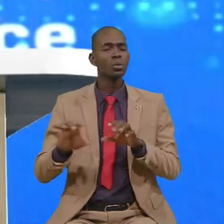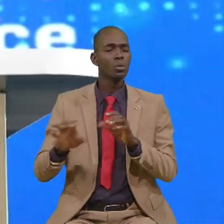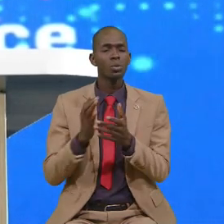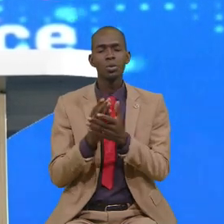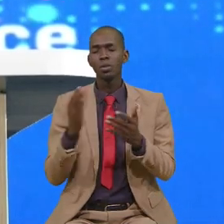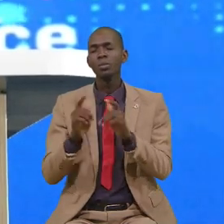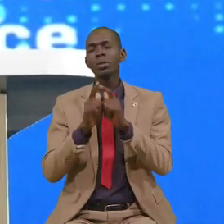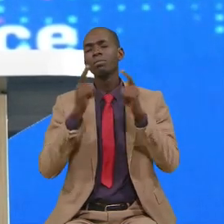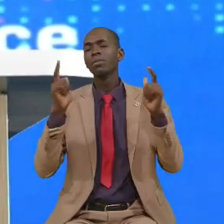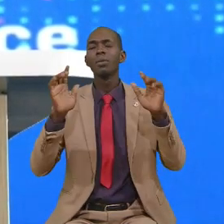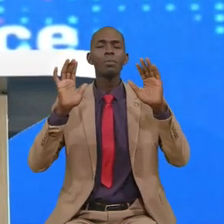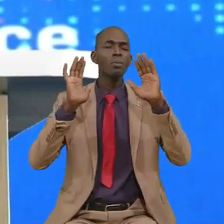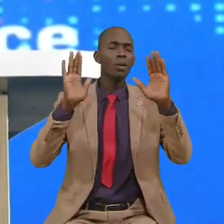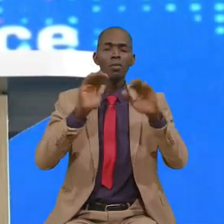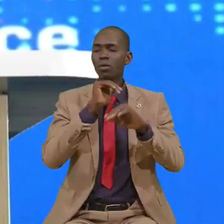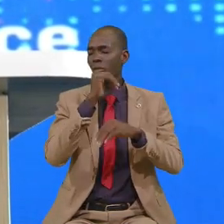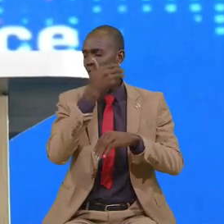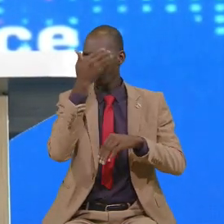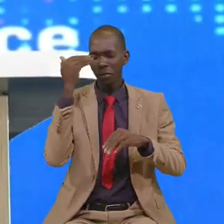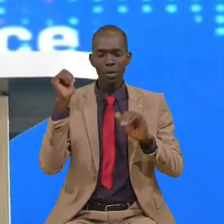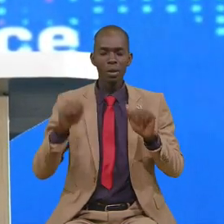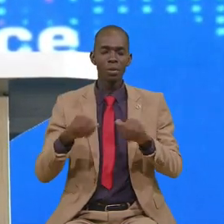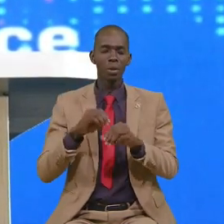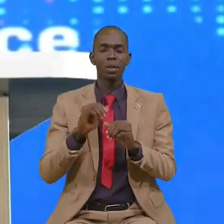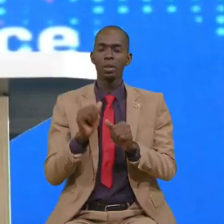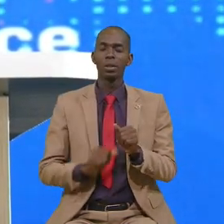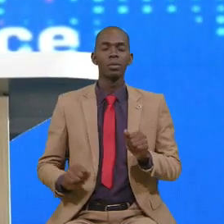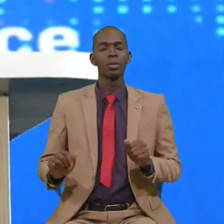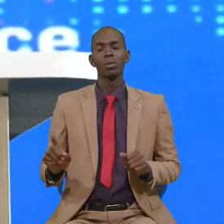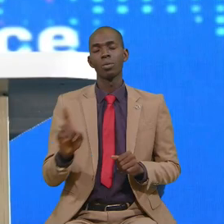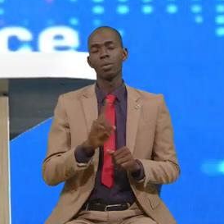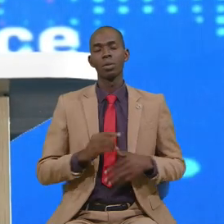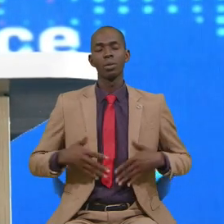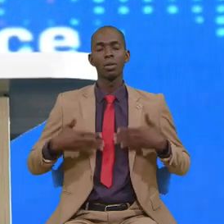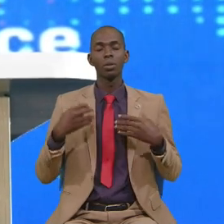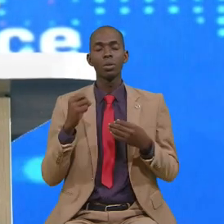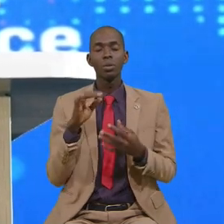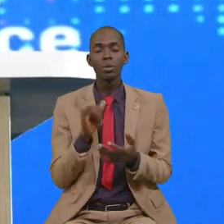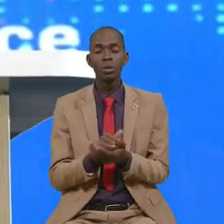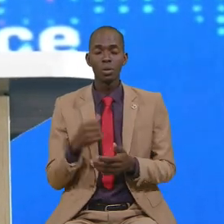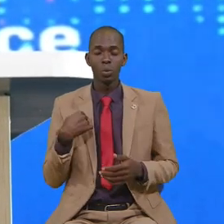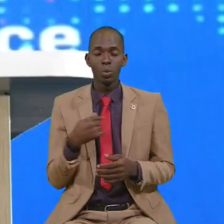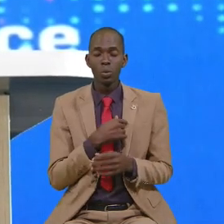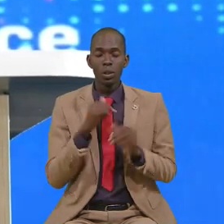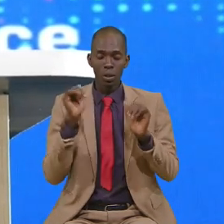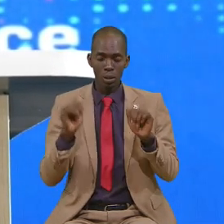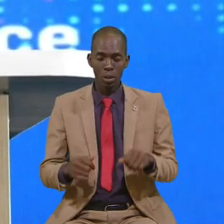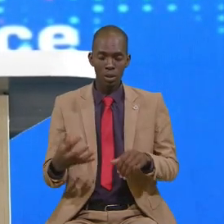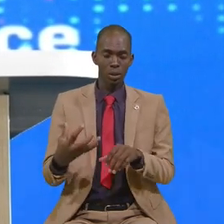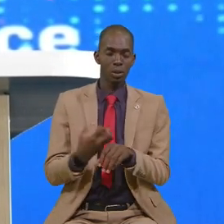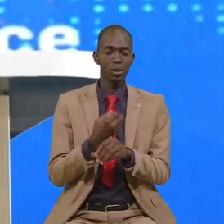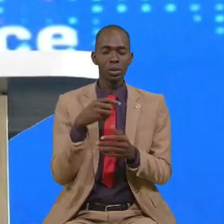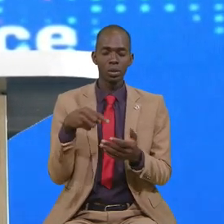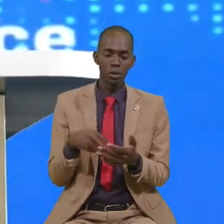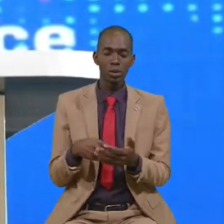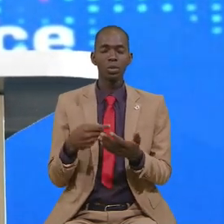marvelous, something unforgettable in every life, so that we can take this gospel,